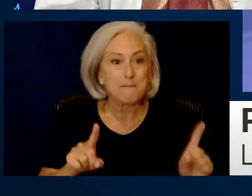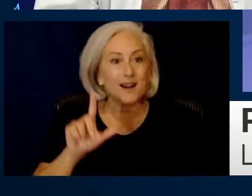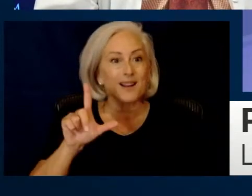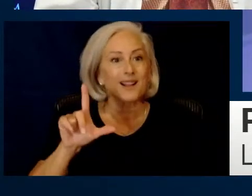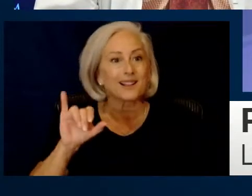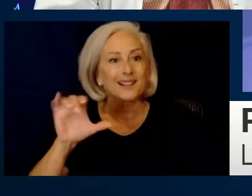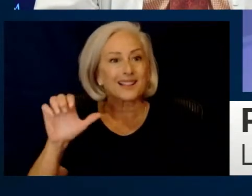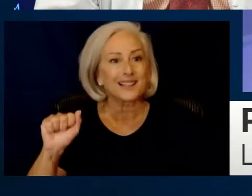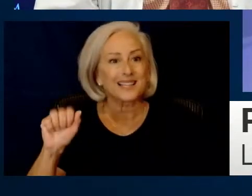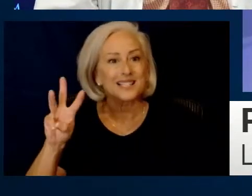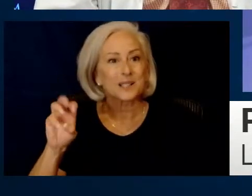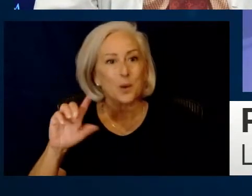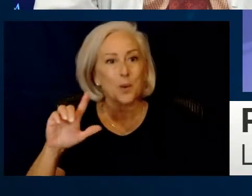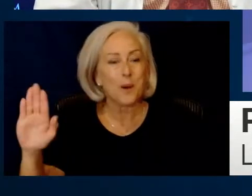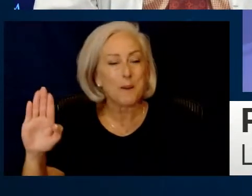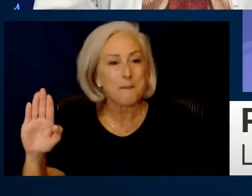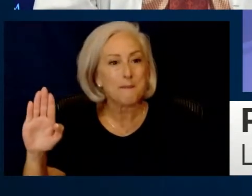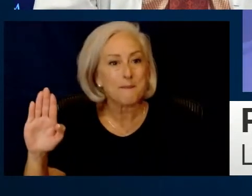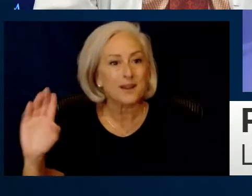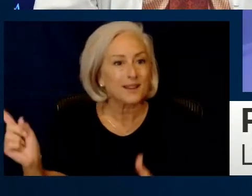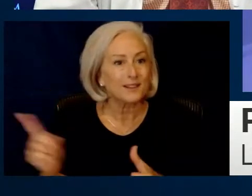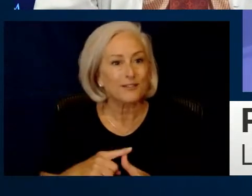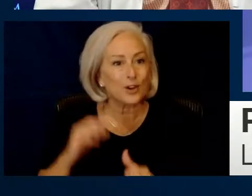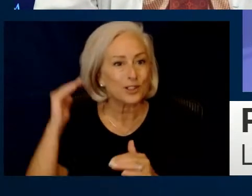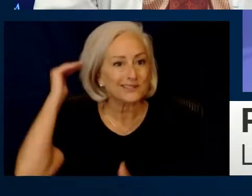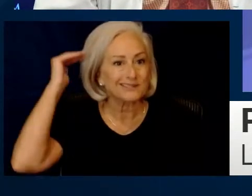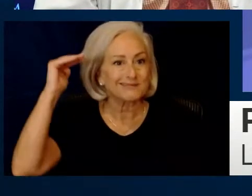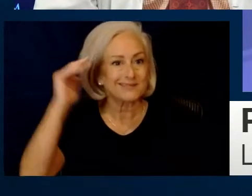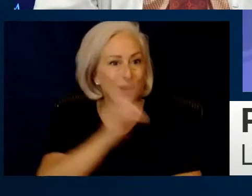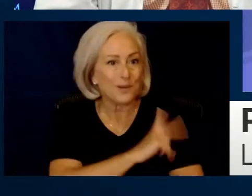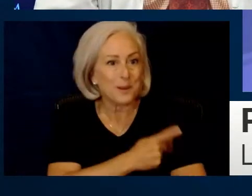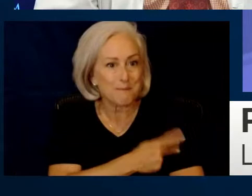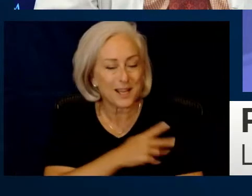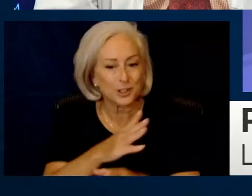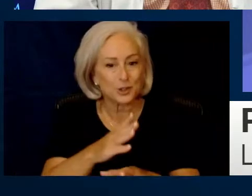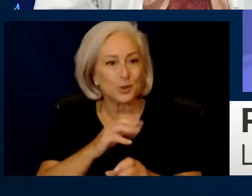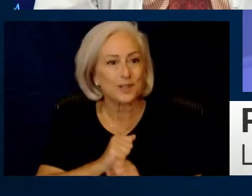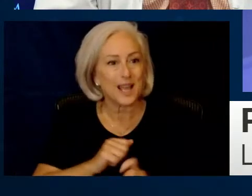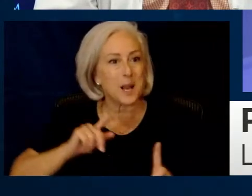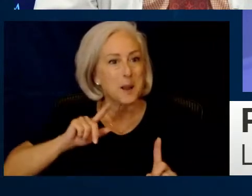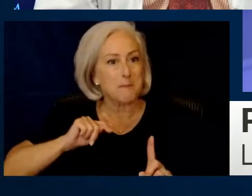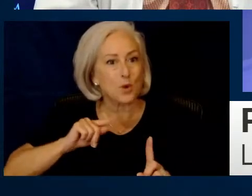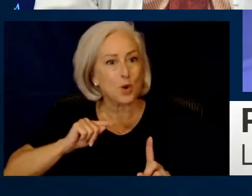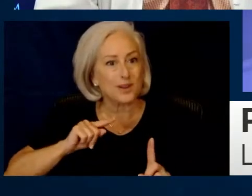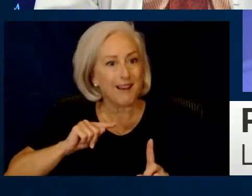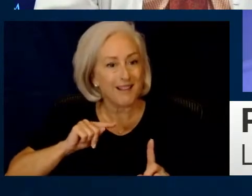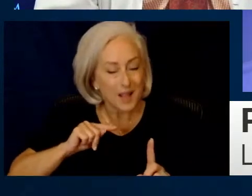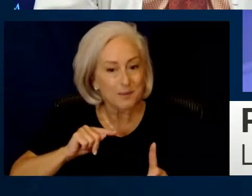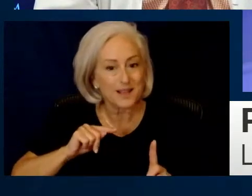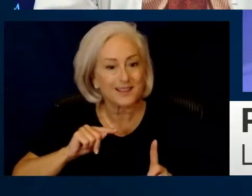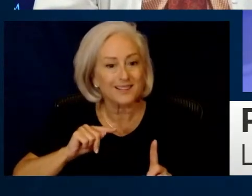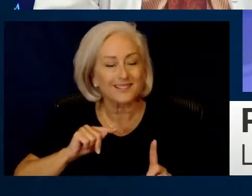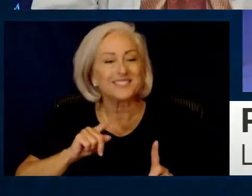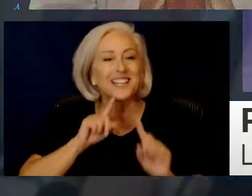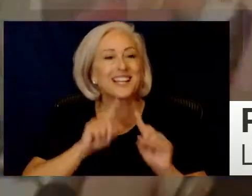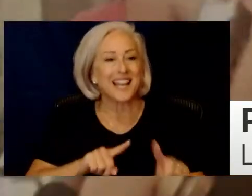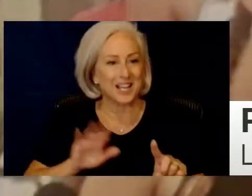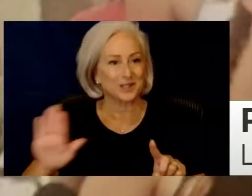adult patient to receive proton therapy, it was the answer to her prayers. Jessica Lowell has her